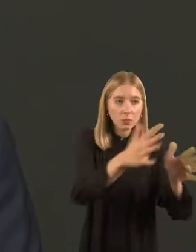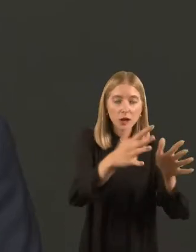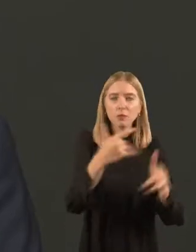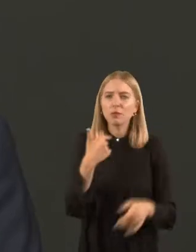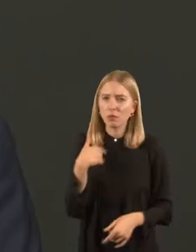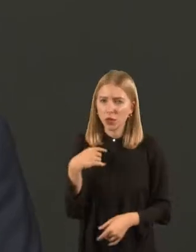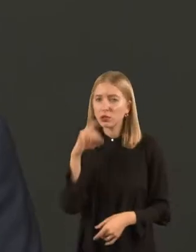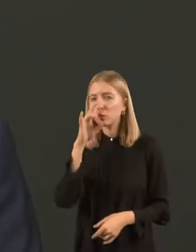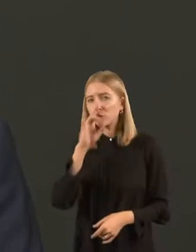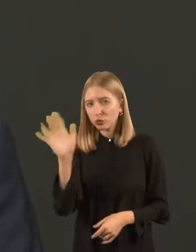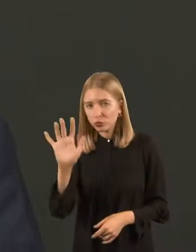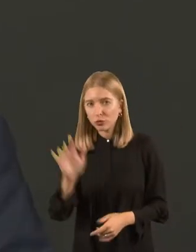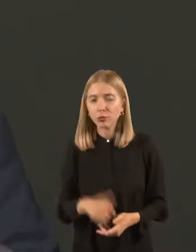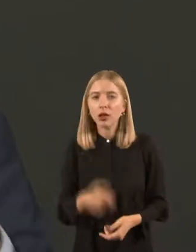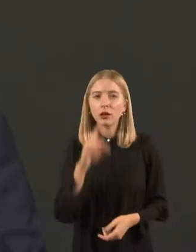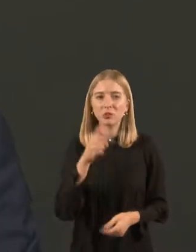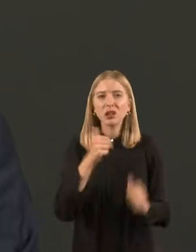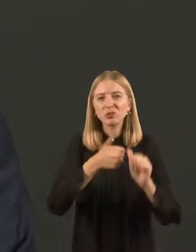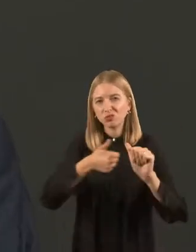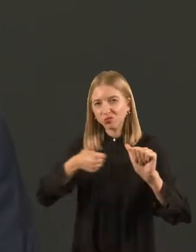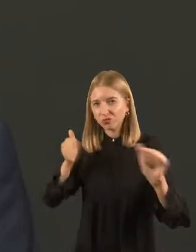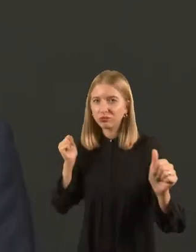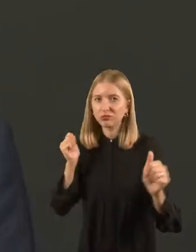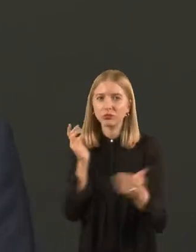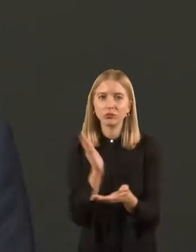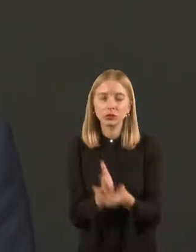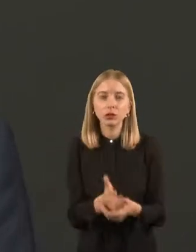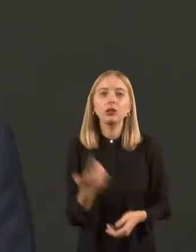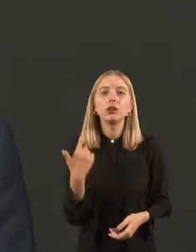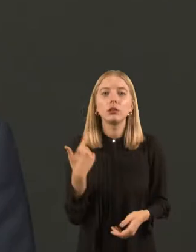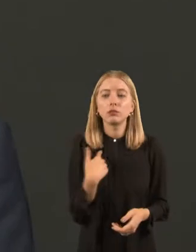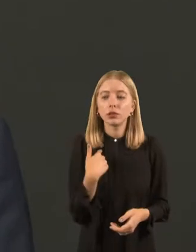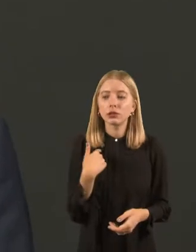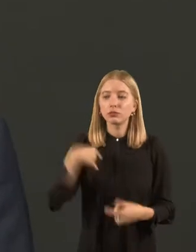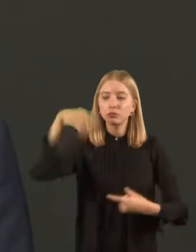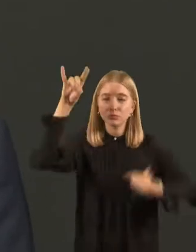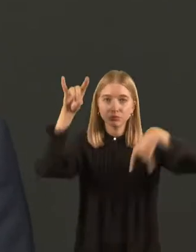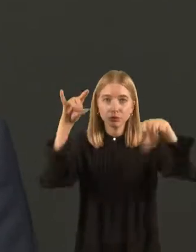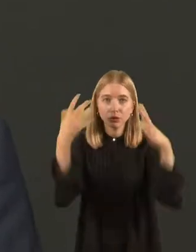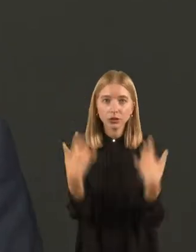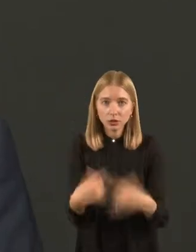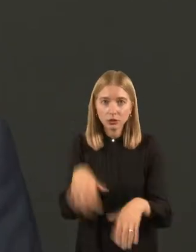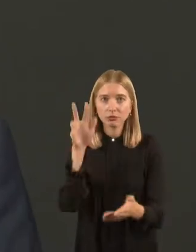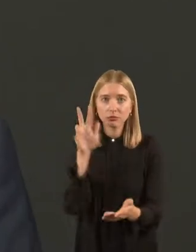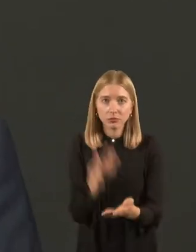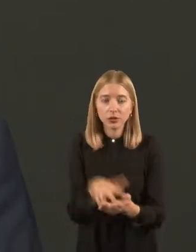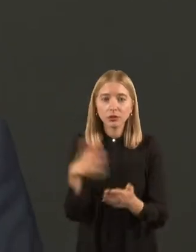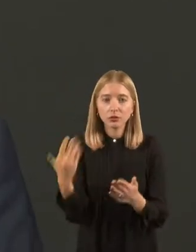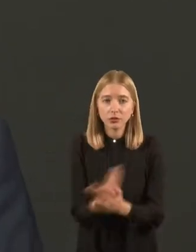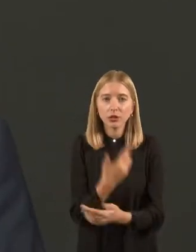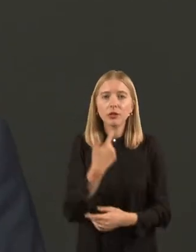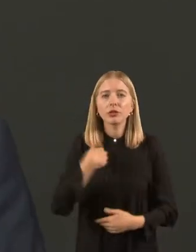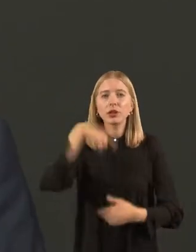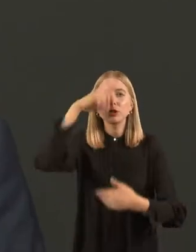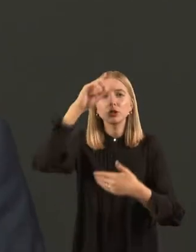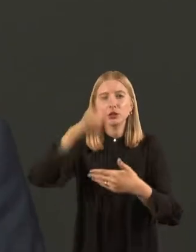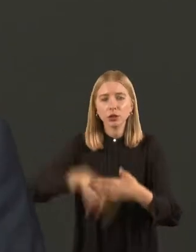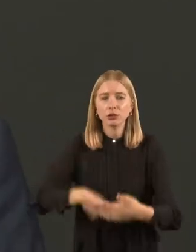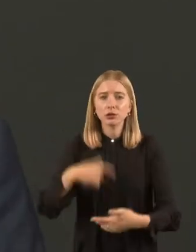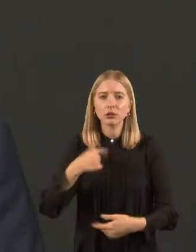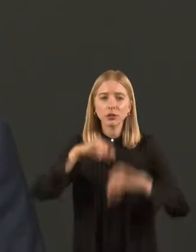bring back the number of flights to the previous or pre-pandemic levels. And once we achieve